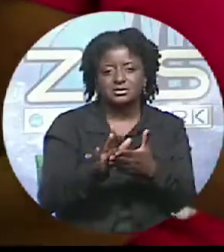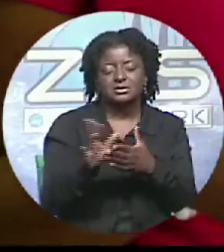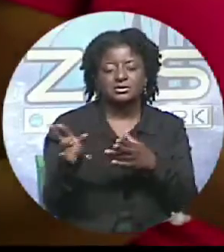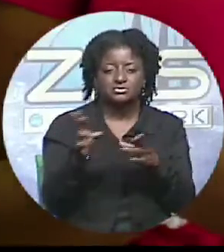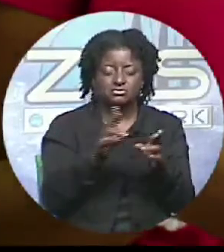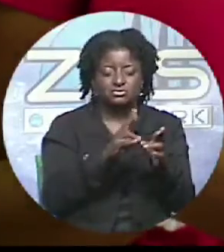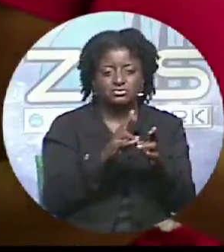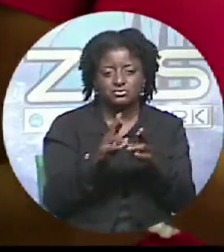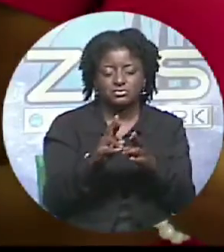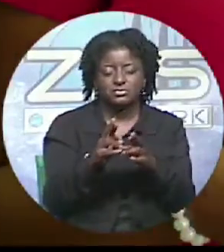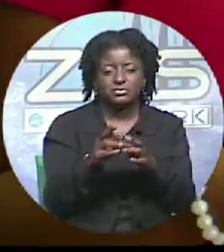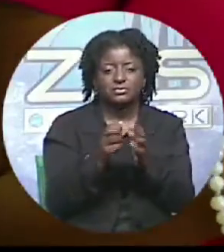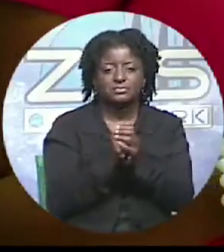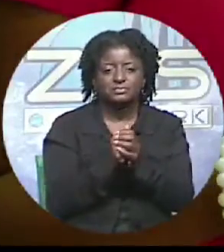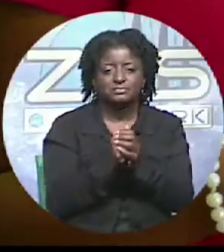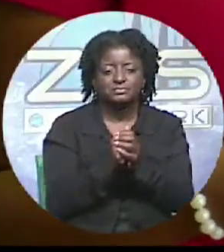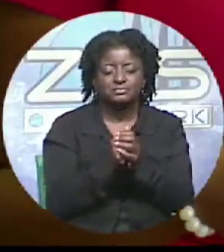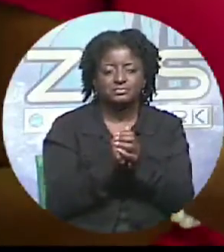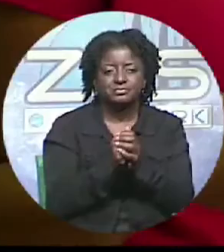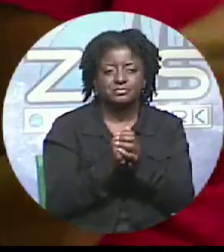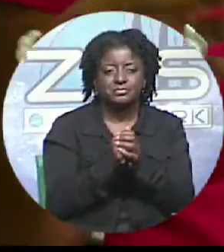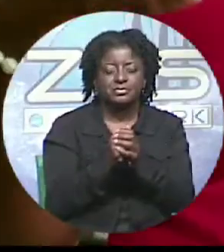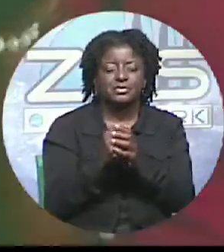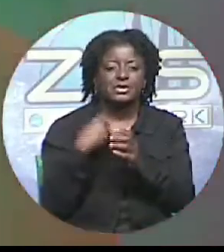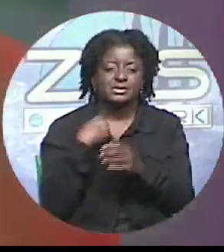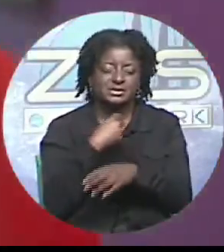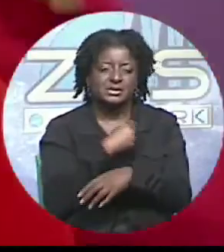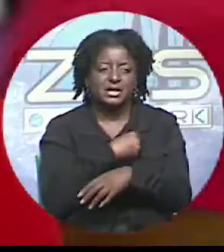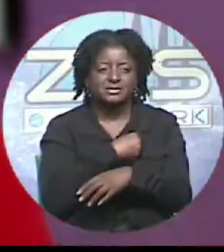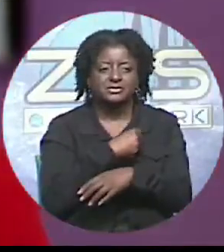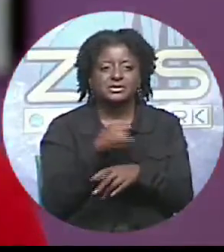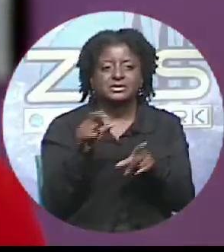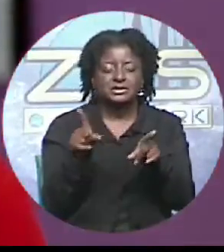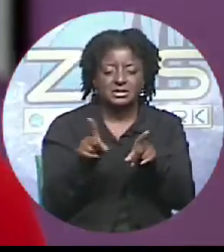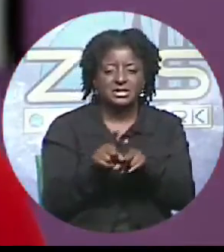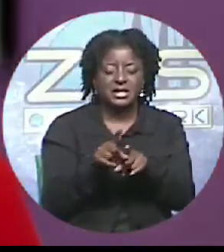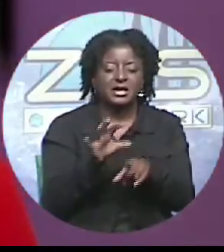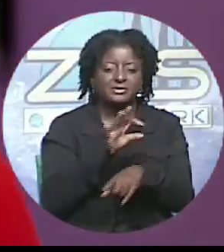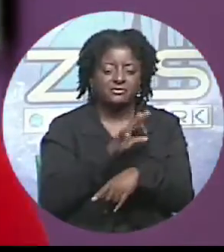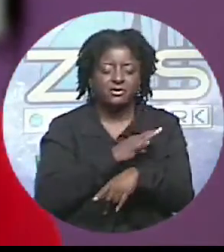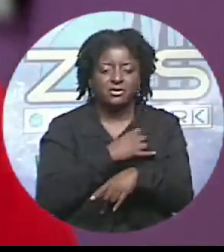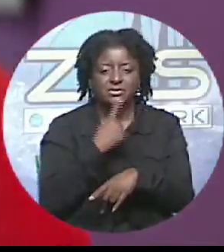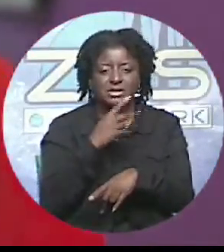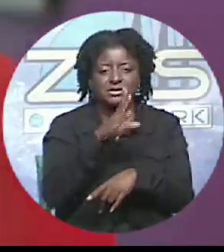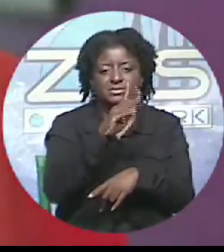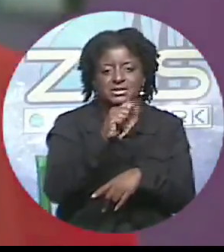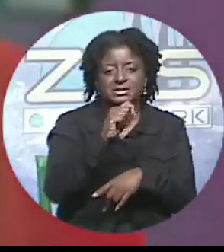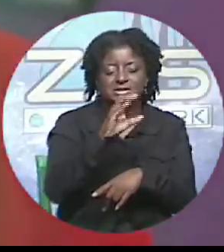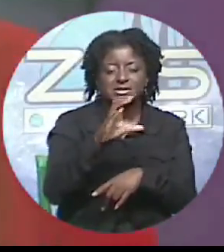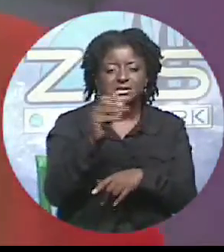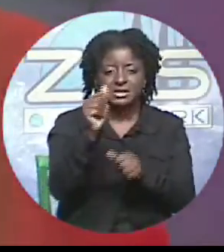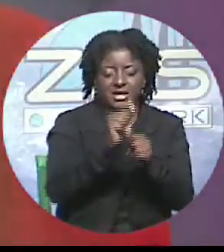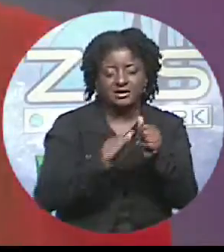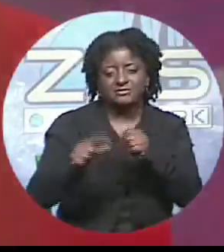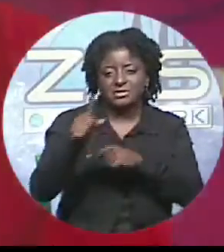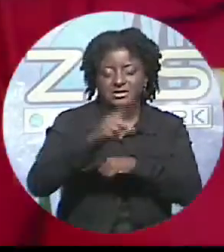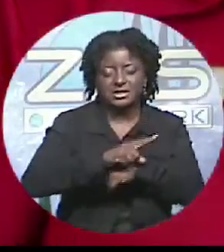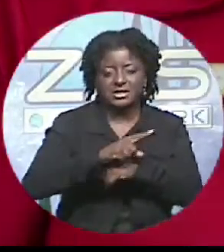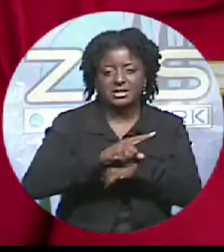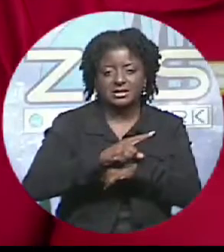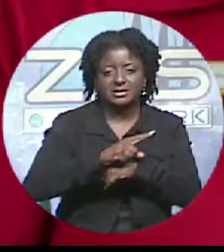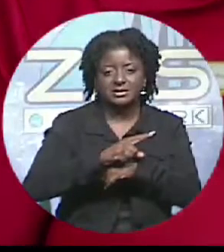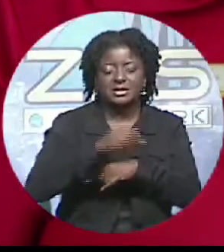And staffers like Caroline Forbes in retail say BTC every day is in their blood. It's been a